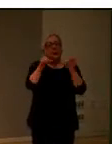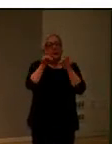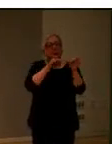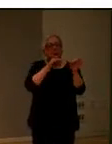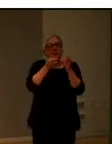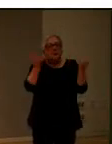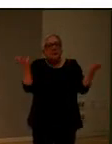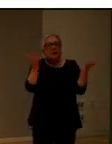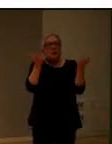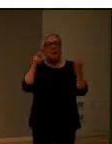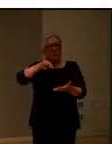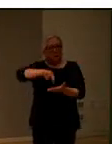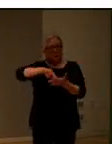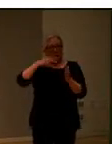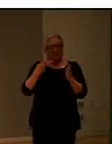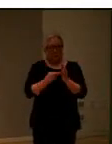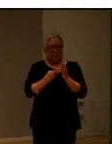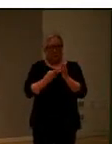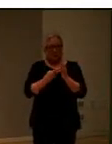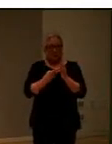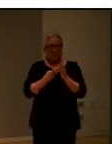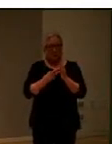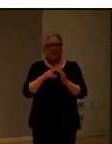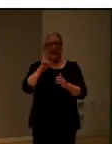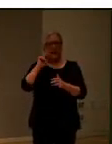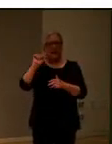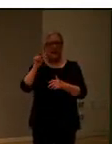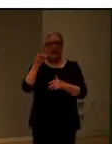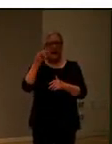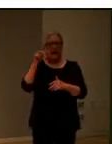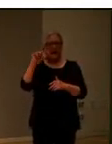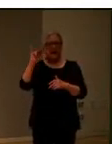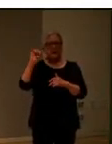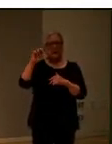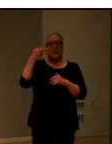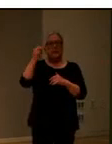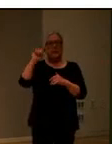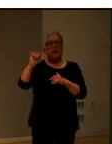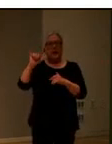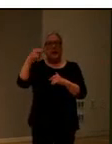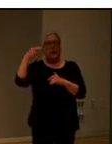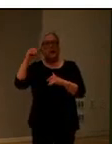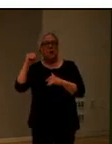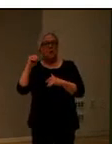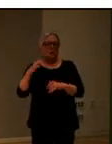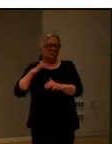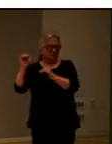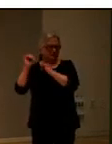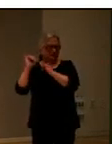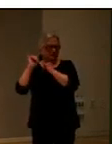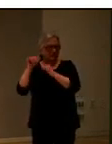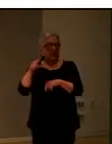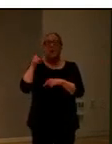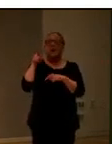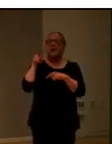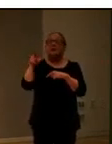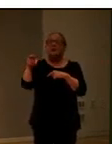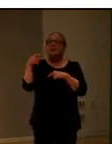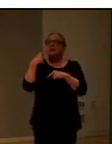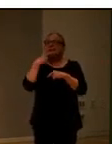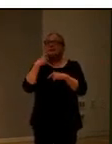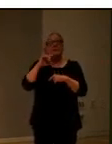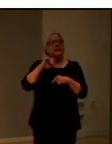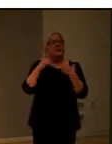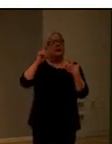so the Catherine Hayhoe, who's a climate scientist, some of you may know her, she's a colleague of mine, her big thing is just talk about